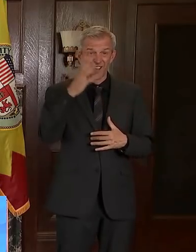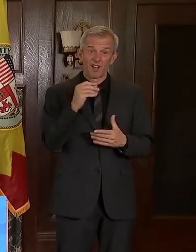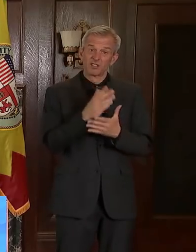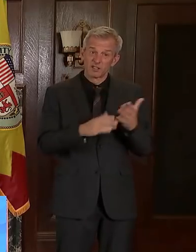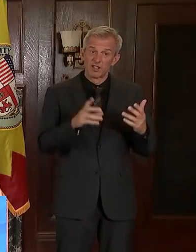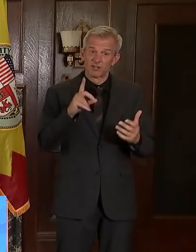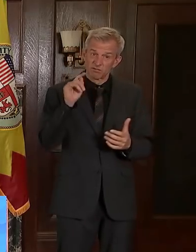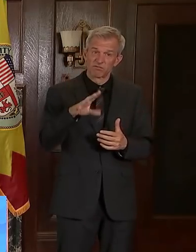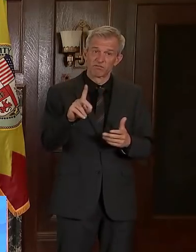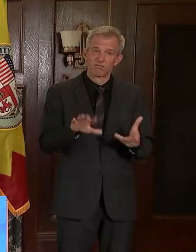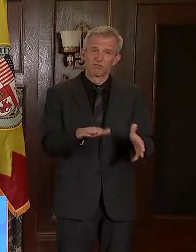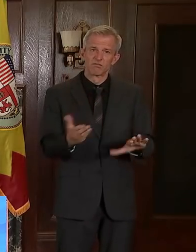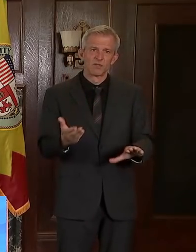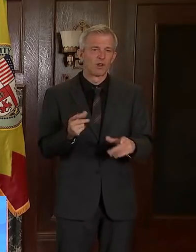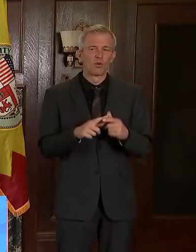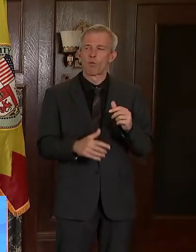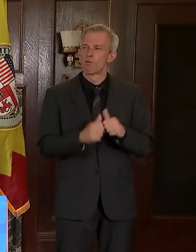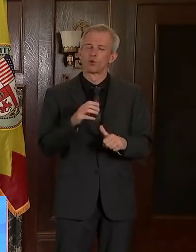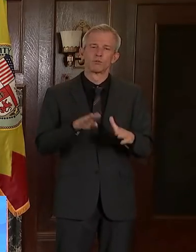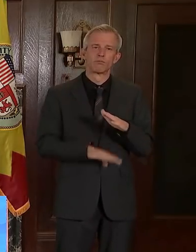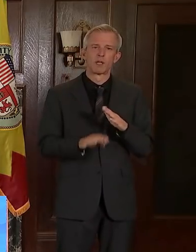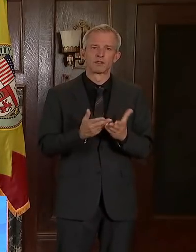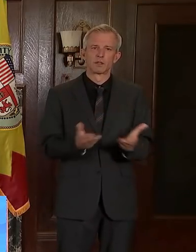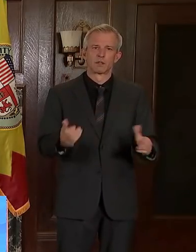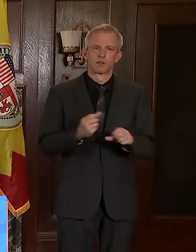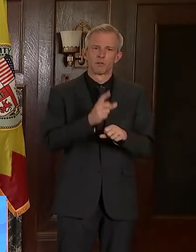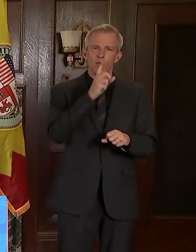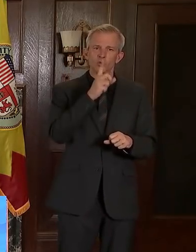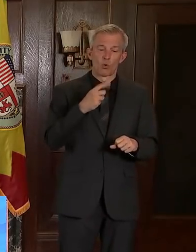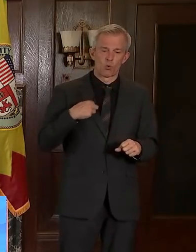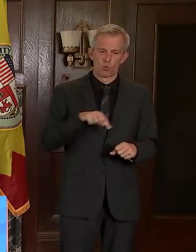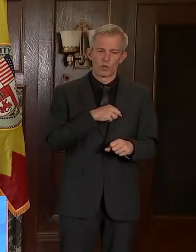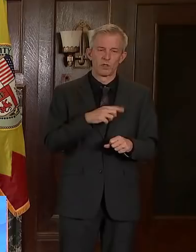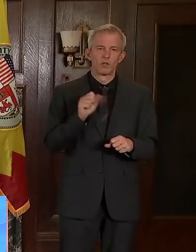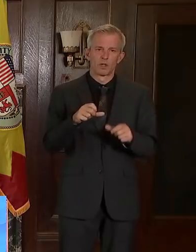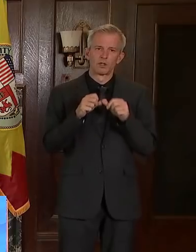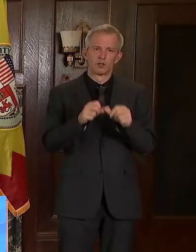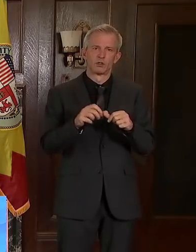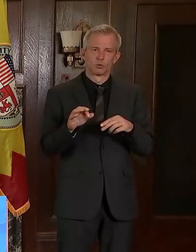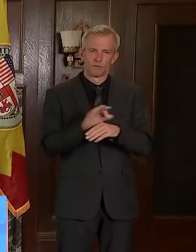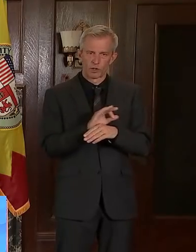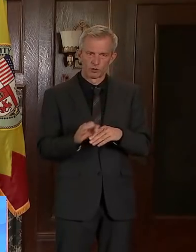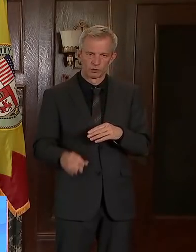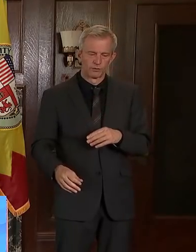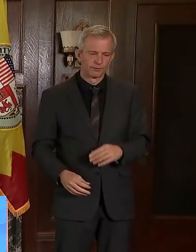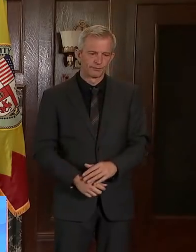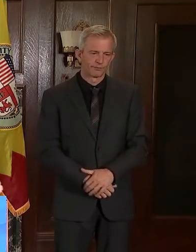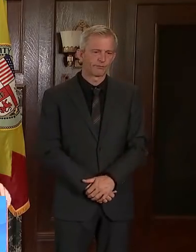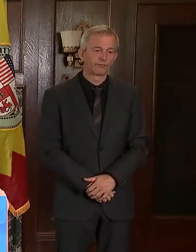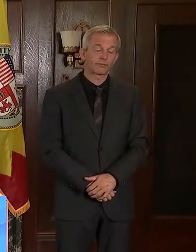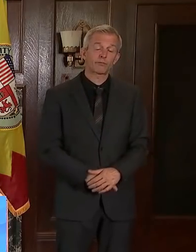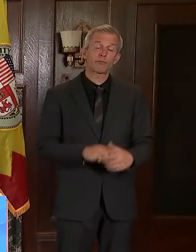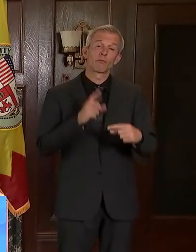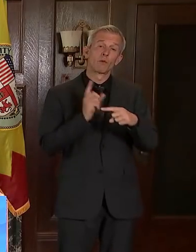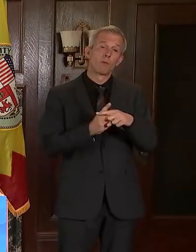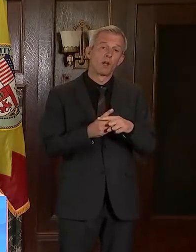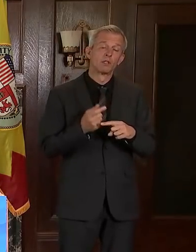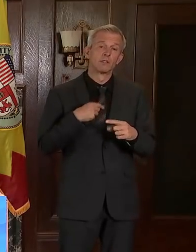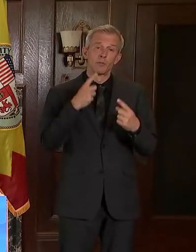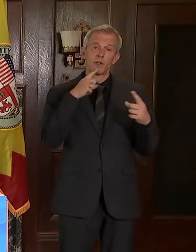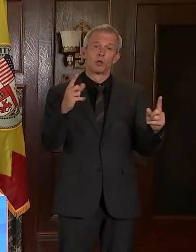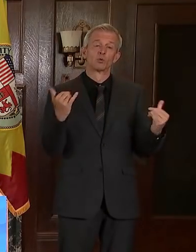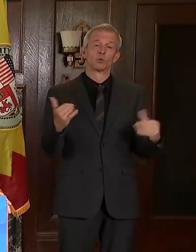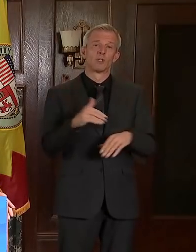life doing the most basic thing to make sure we as a city can continue to function. And additionally, I'm announcing